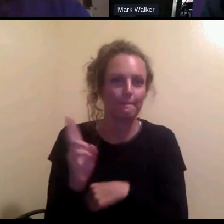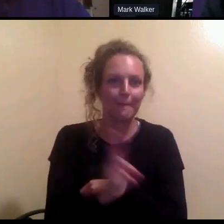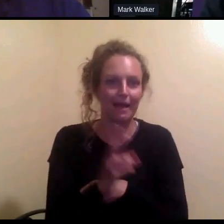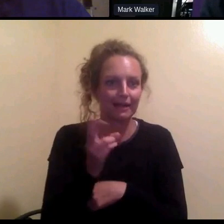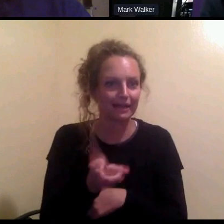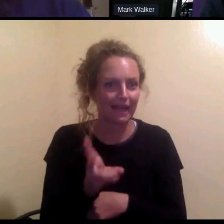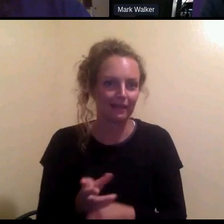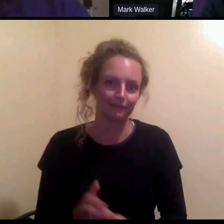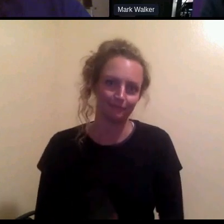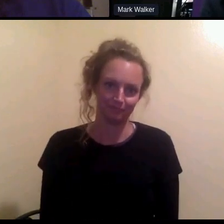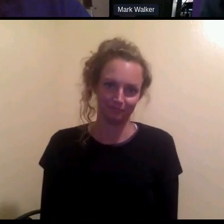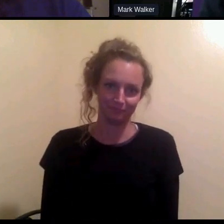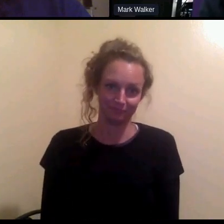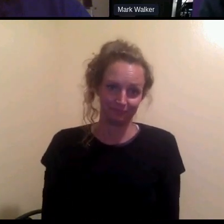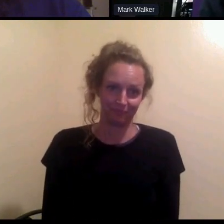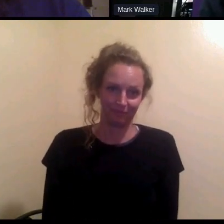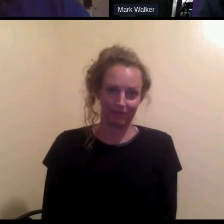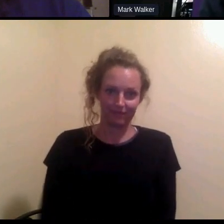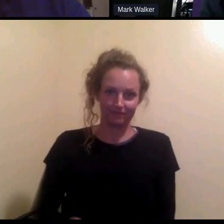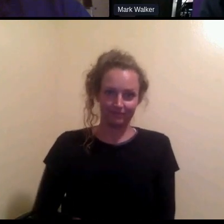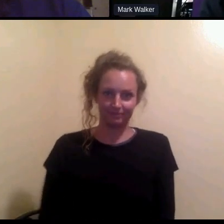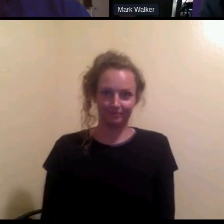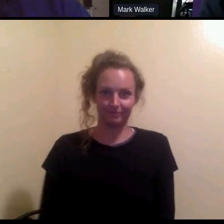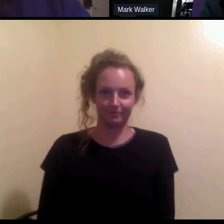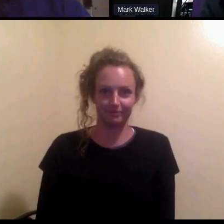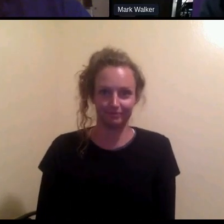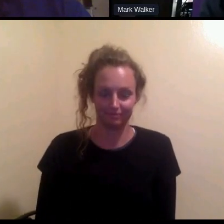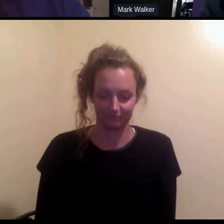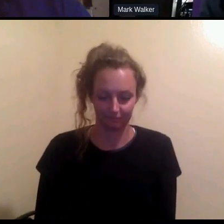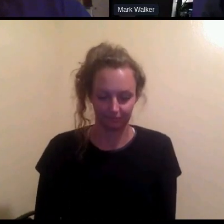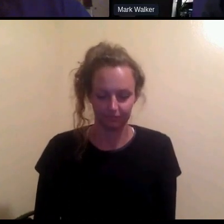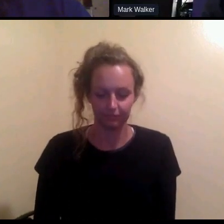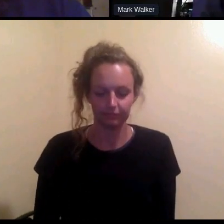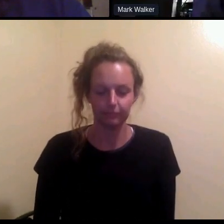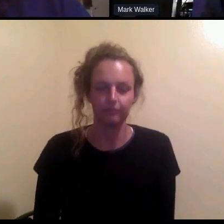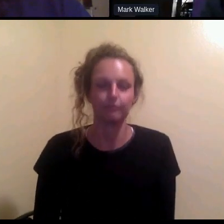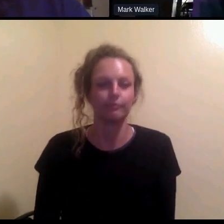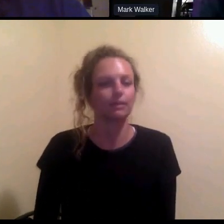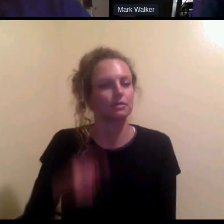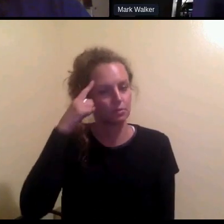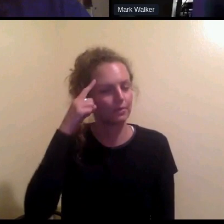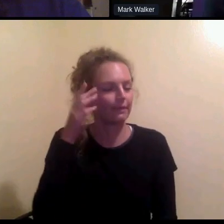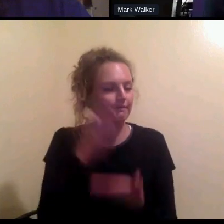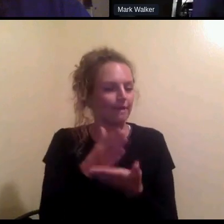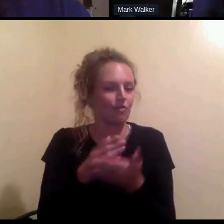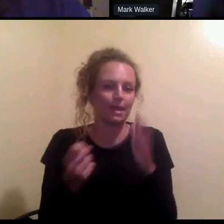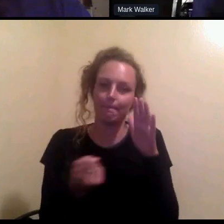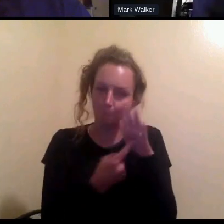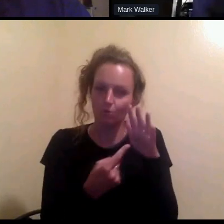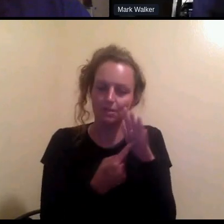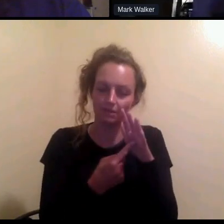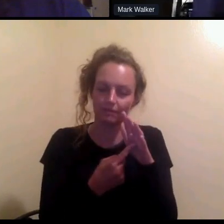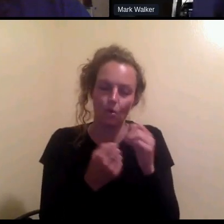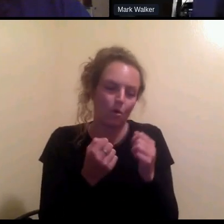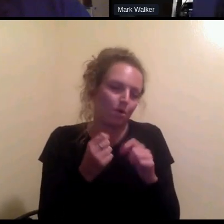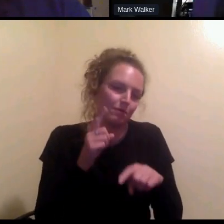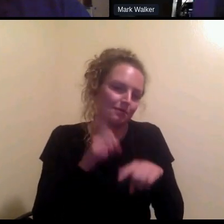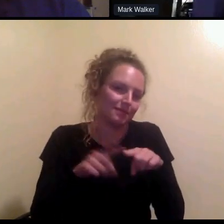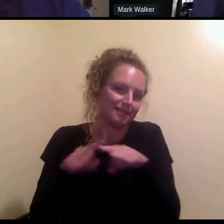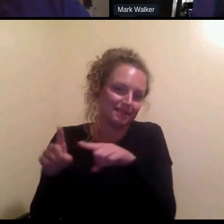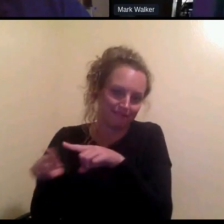in the UK, there's 1.5 million people in the UK have a learning disability.